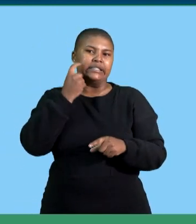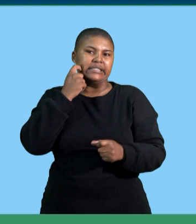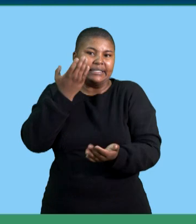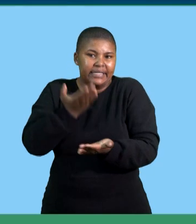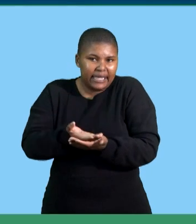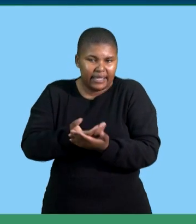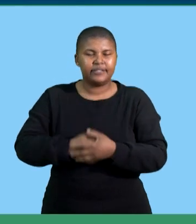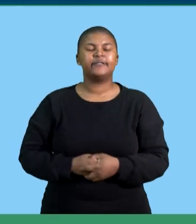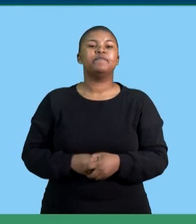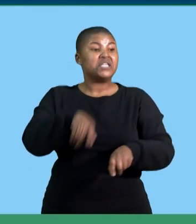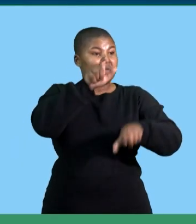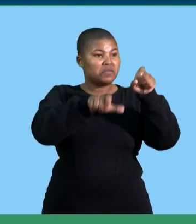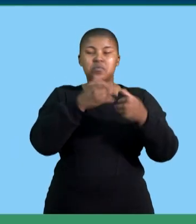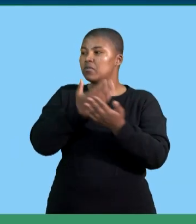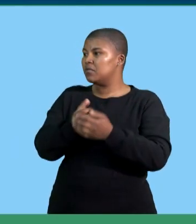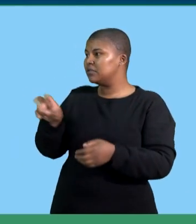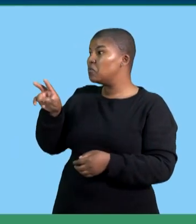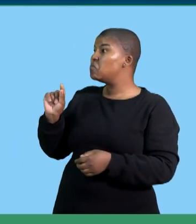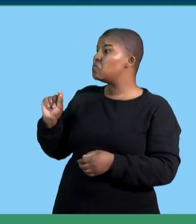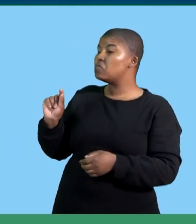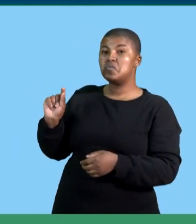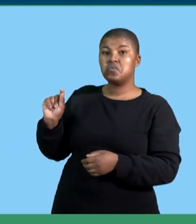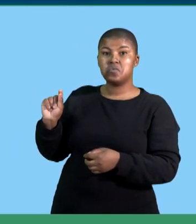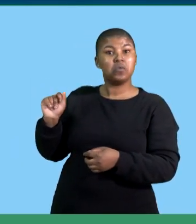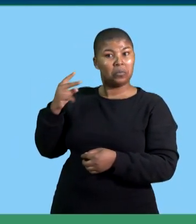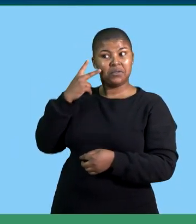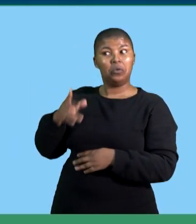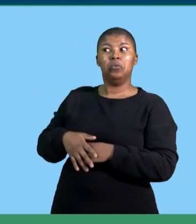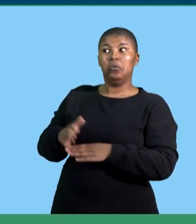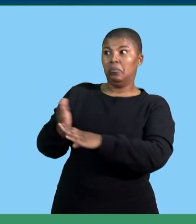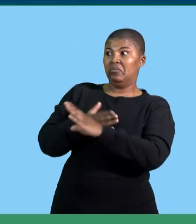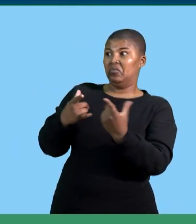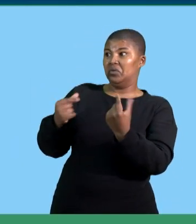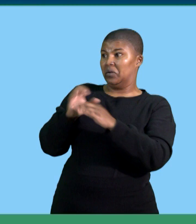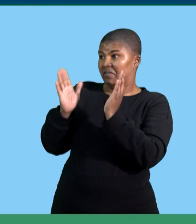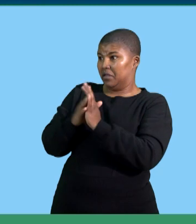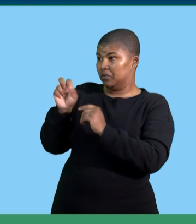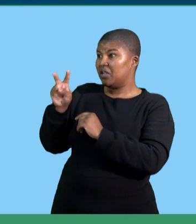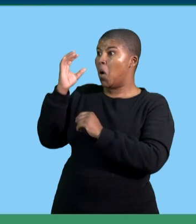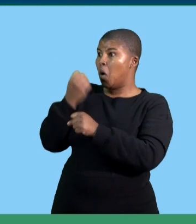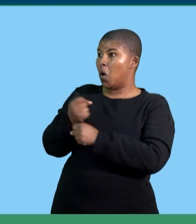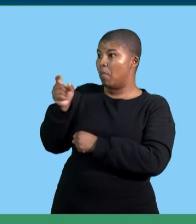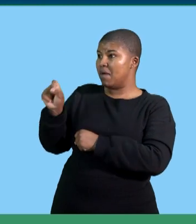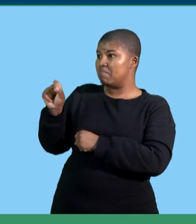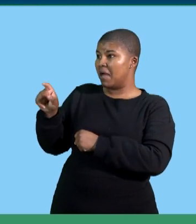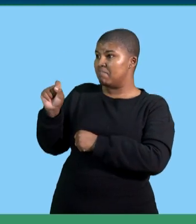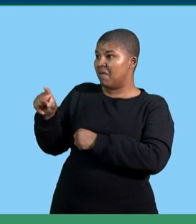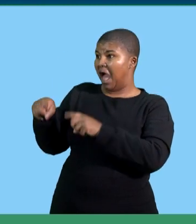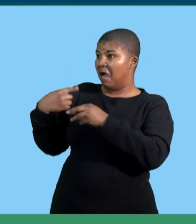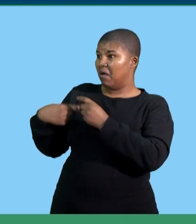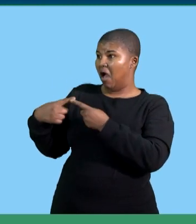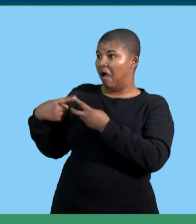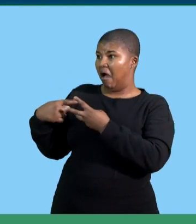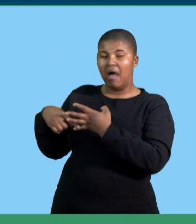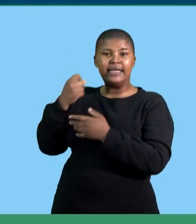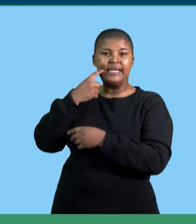interest, and they are able to know quickly, before even doing many things or even going through the flyer, what the flyer is all about.